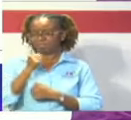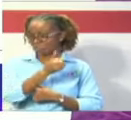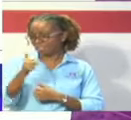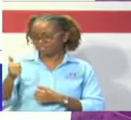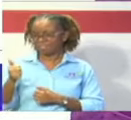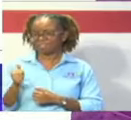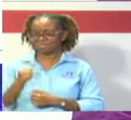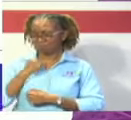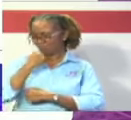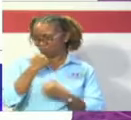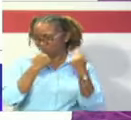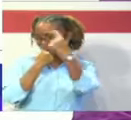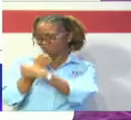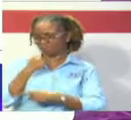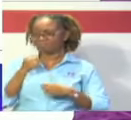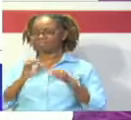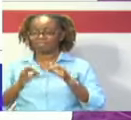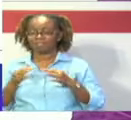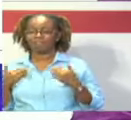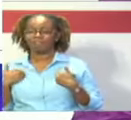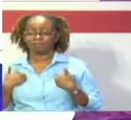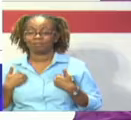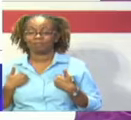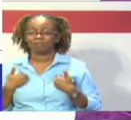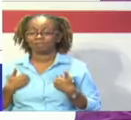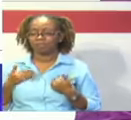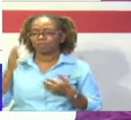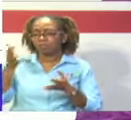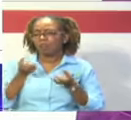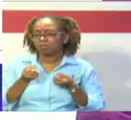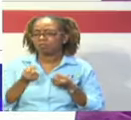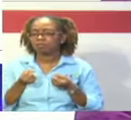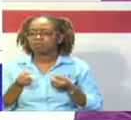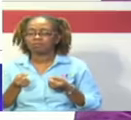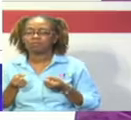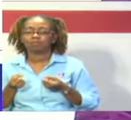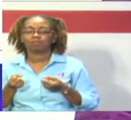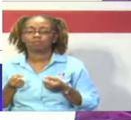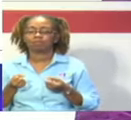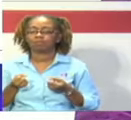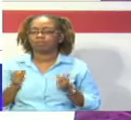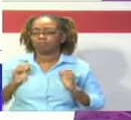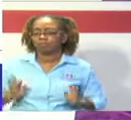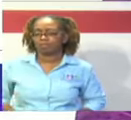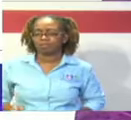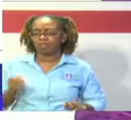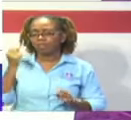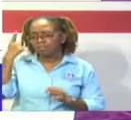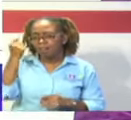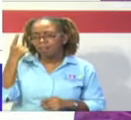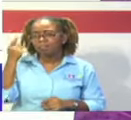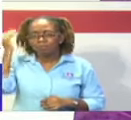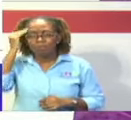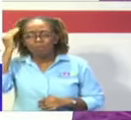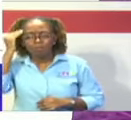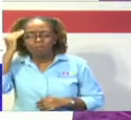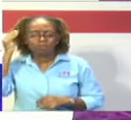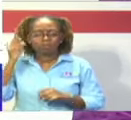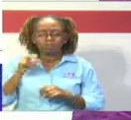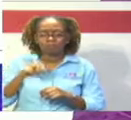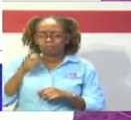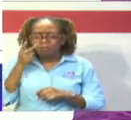your army to know something about the enemy in advance, get a glimpse of them, work out the best way to fight them, train,